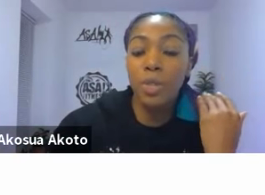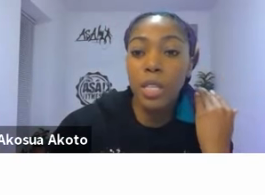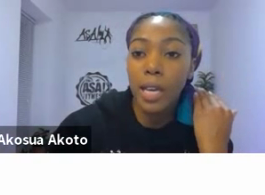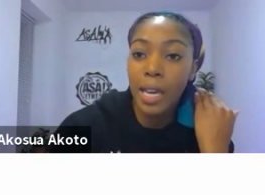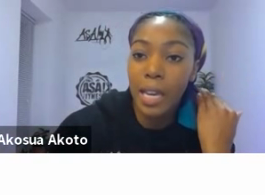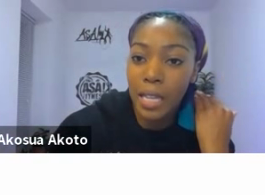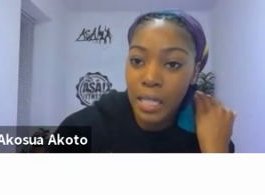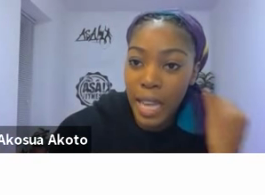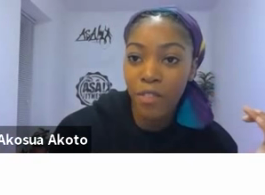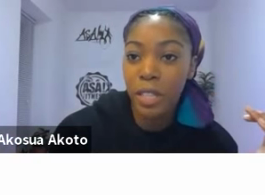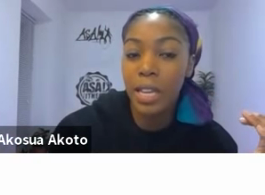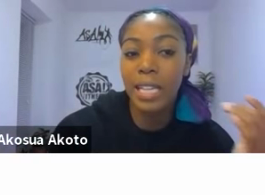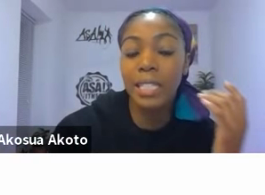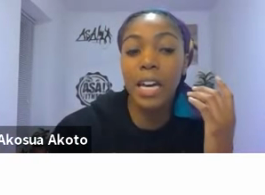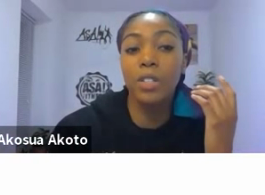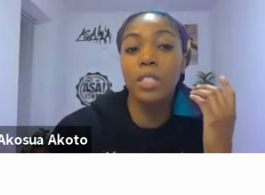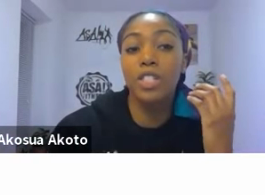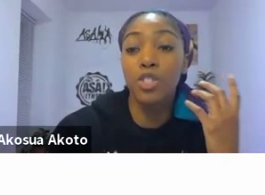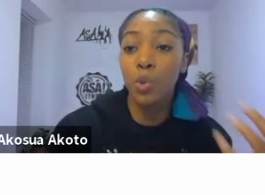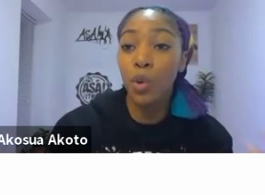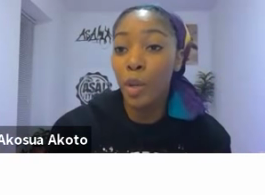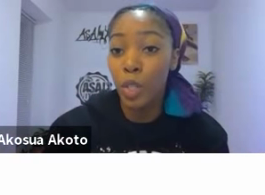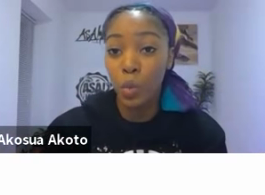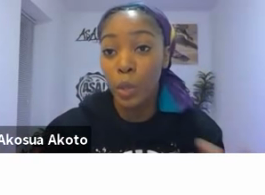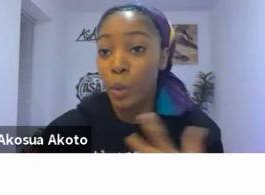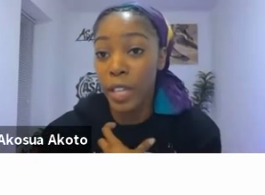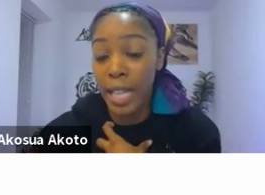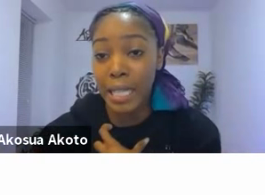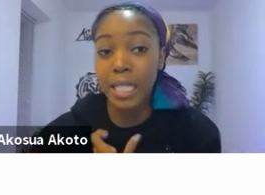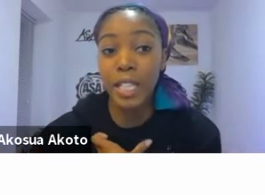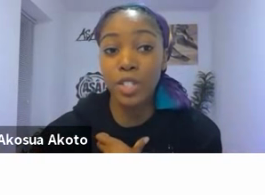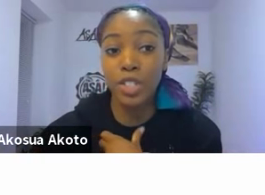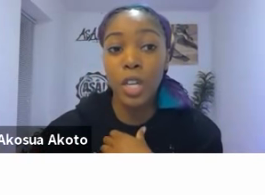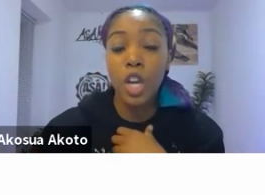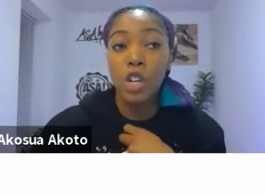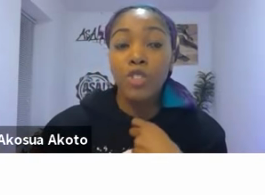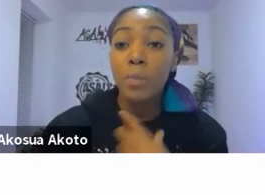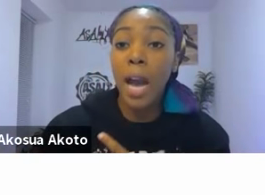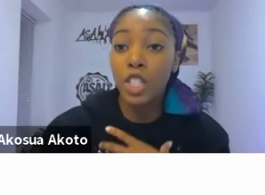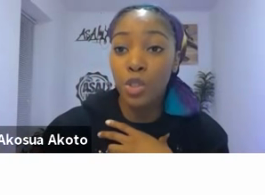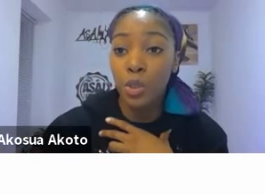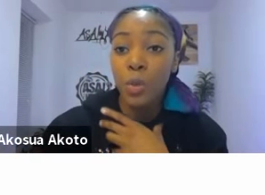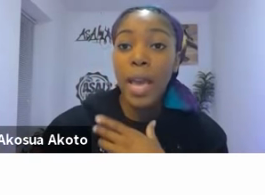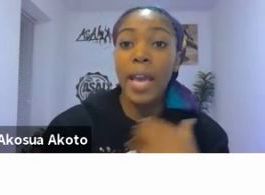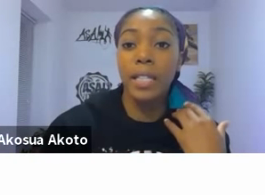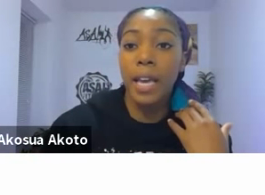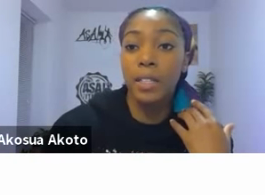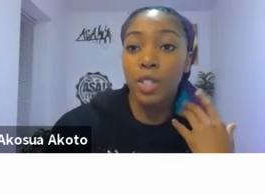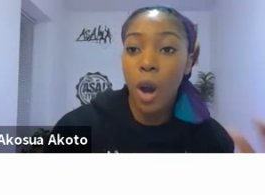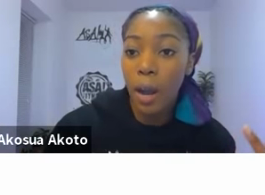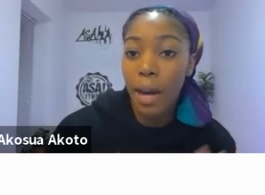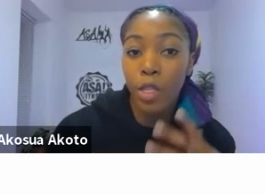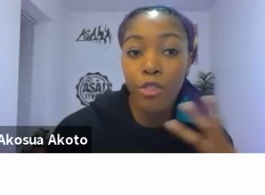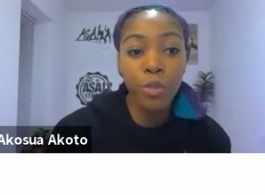this. The music is everything. It tells the story, which we will then as dancers respond to